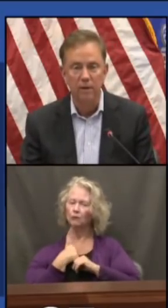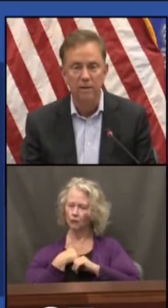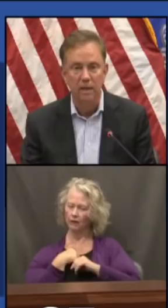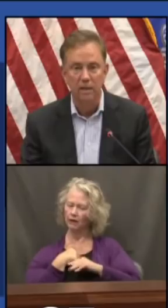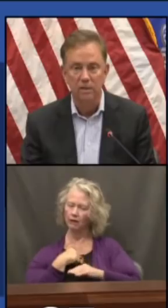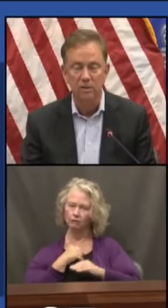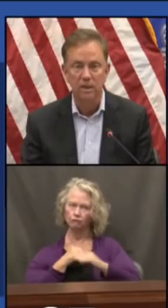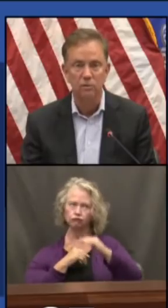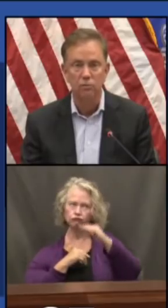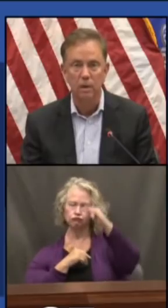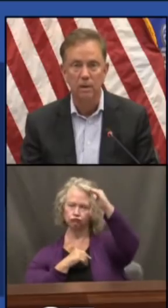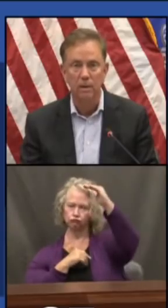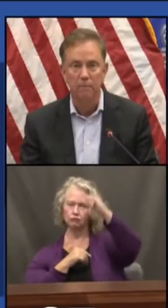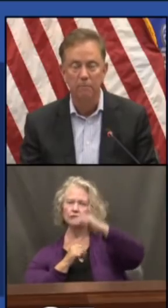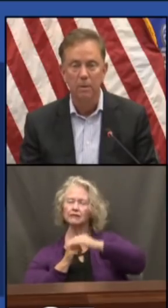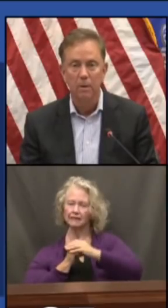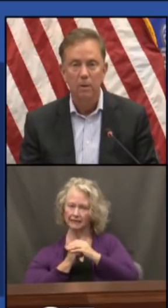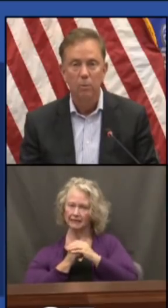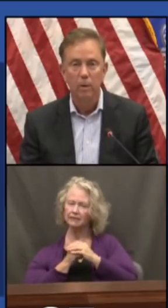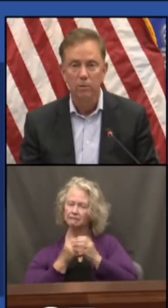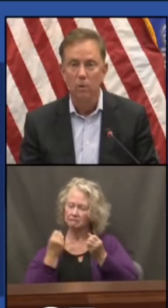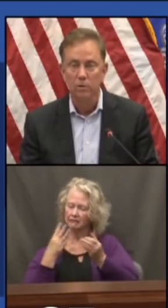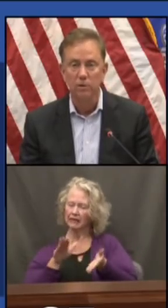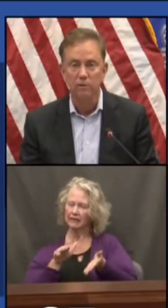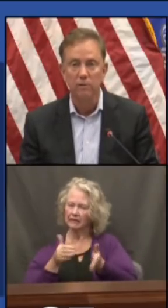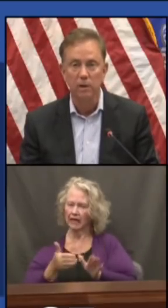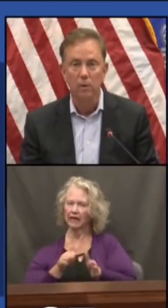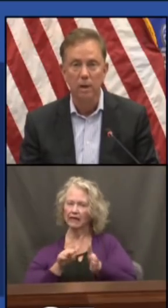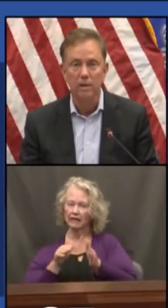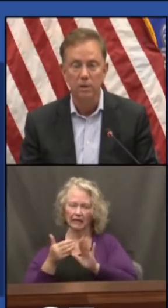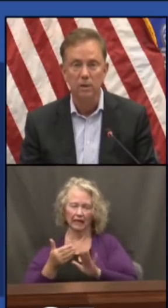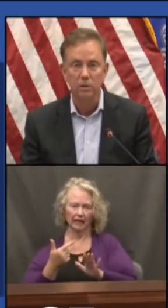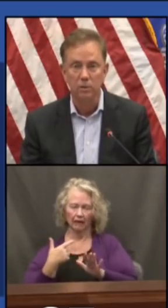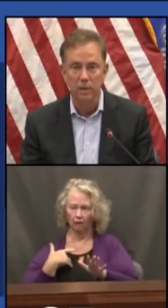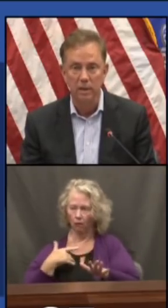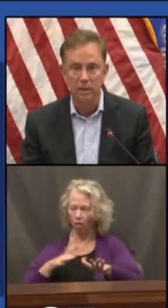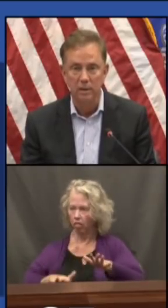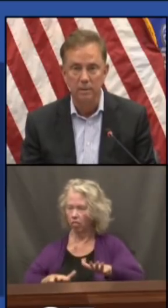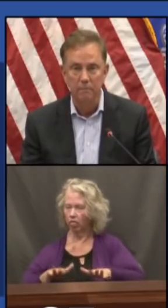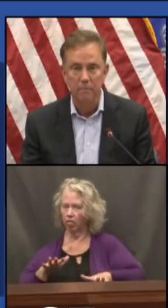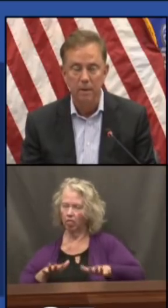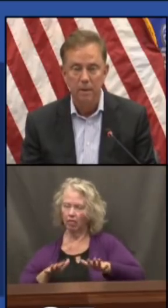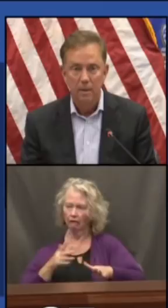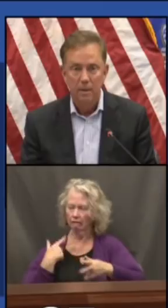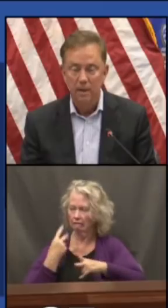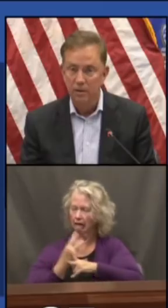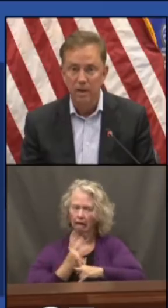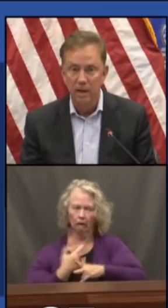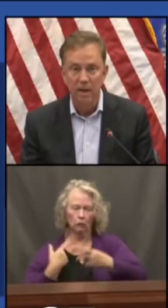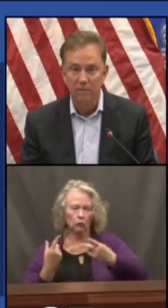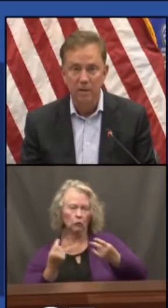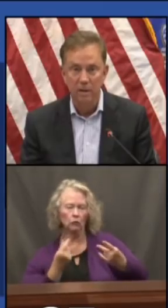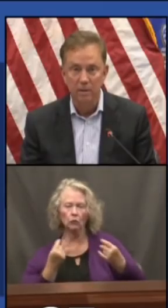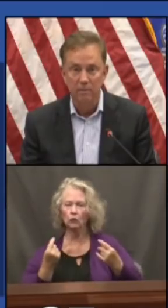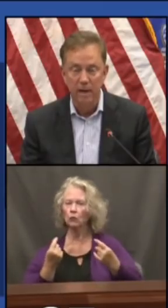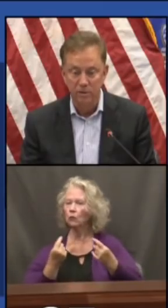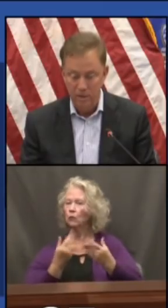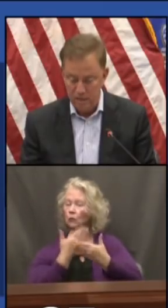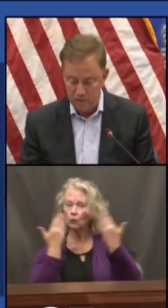to fatalities. That's when we were all still feeling our way as a country, and you did not have